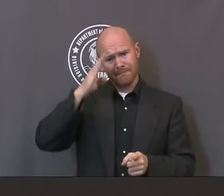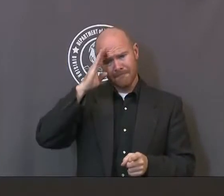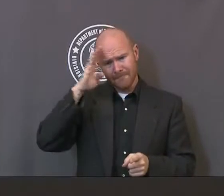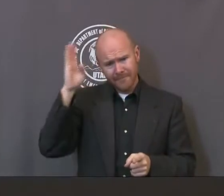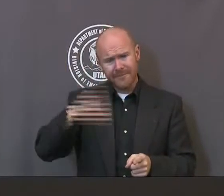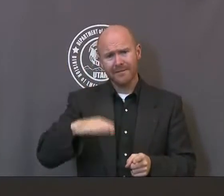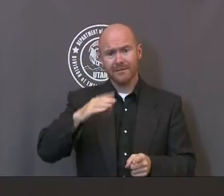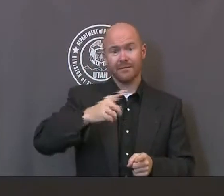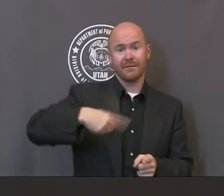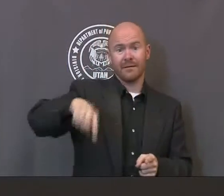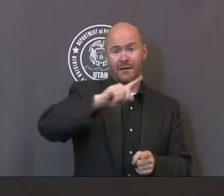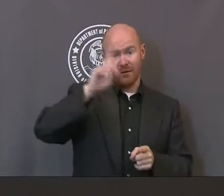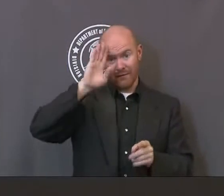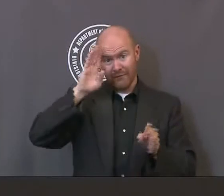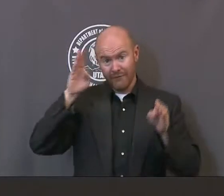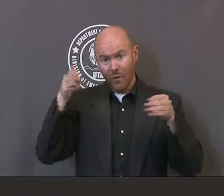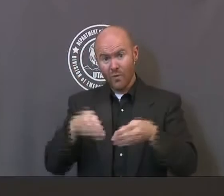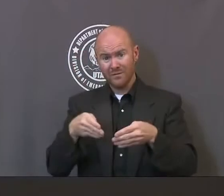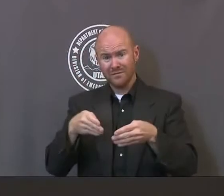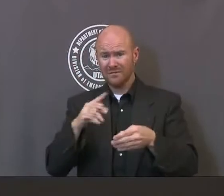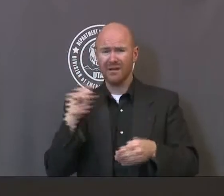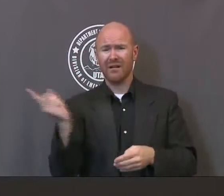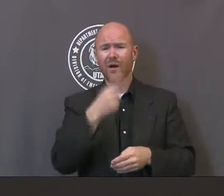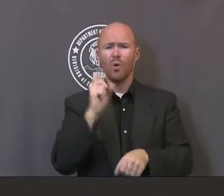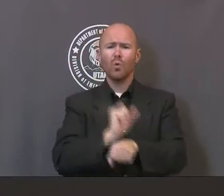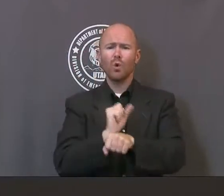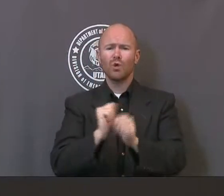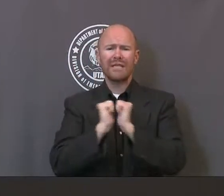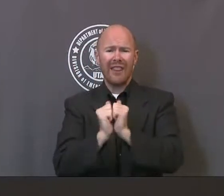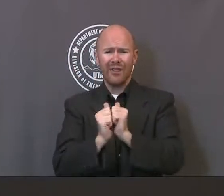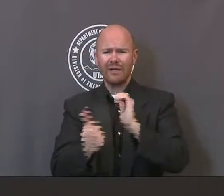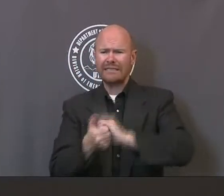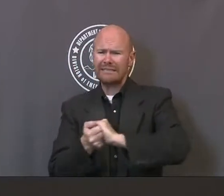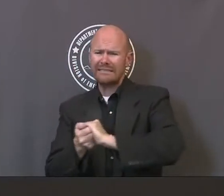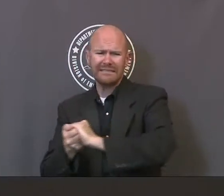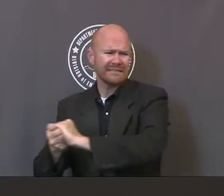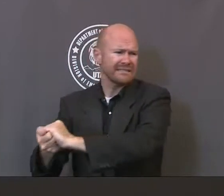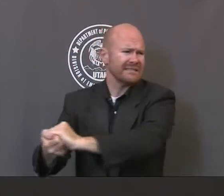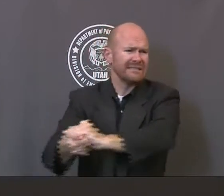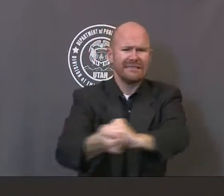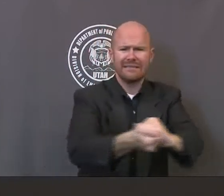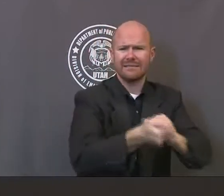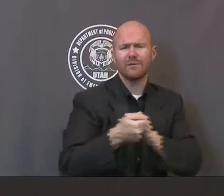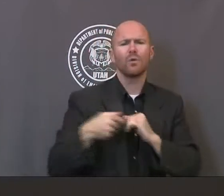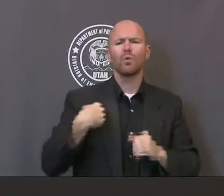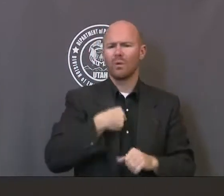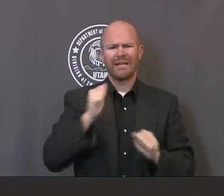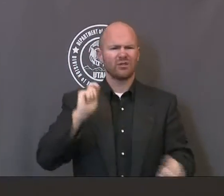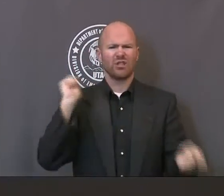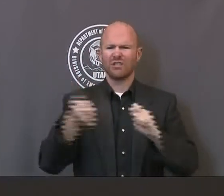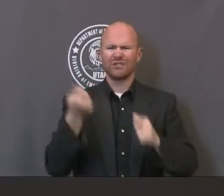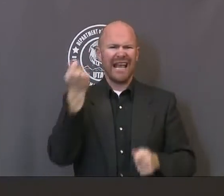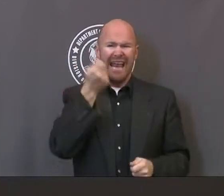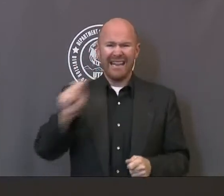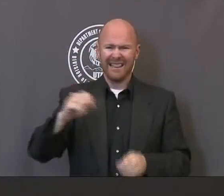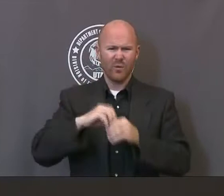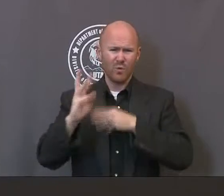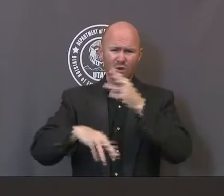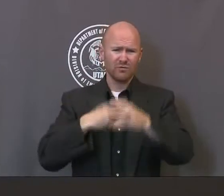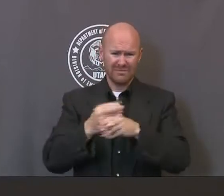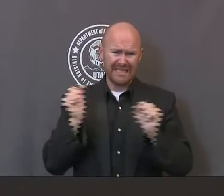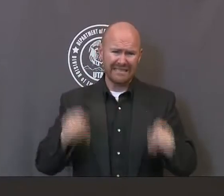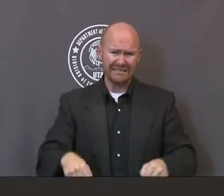focus together on something and engage in that focus, we can change just about anything. For example,